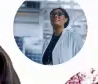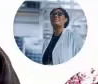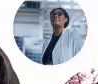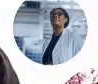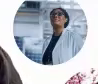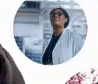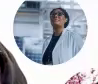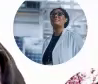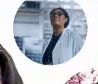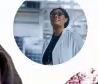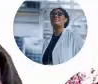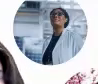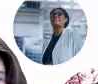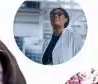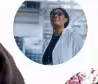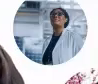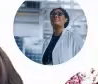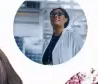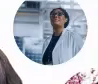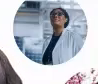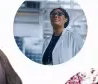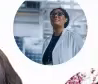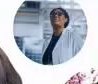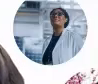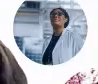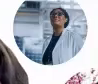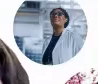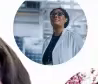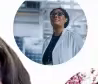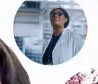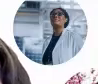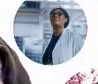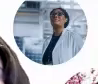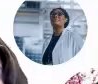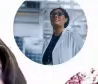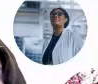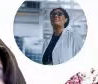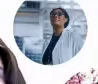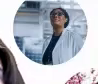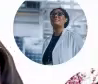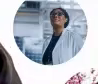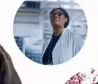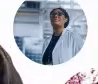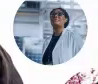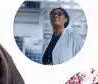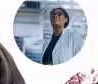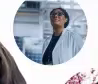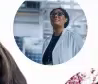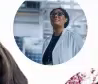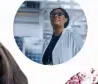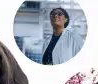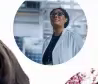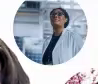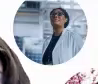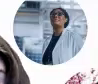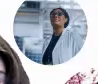AAAS S-STEM REC is happy to organize this virtual webinar facilitated by our REC partner colleagues at